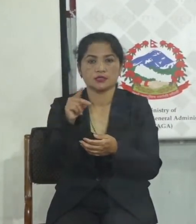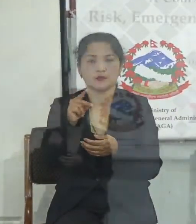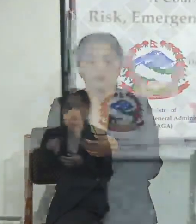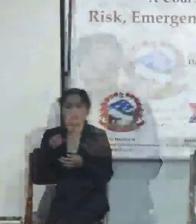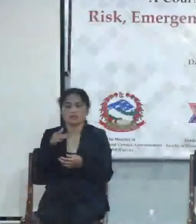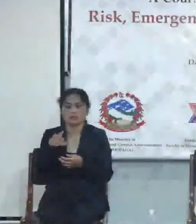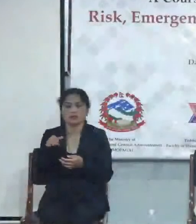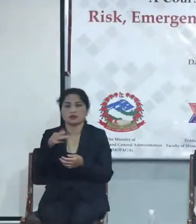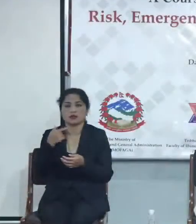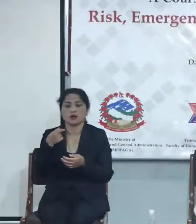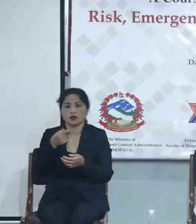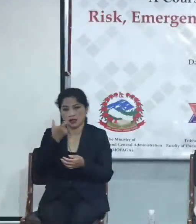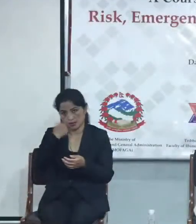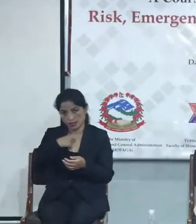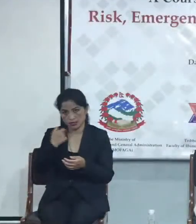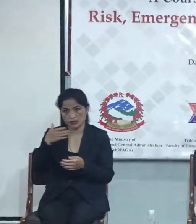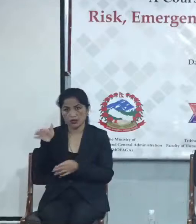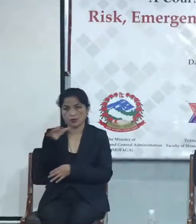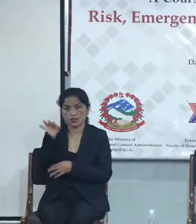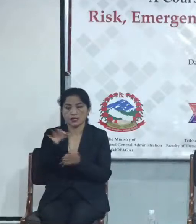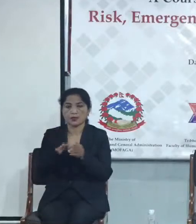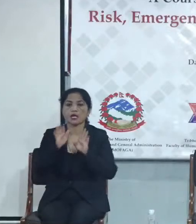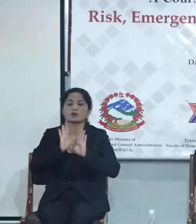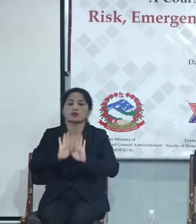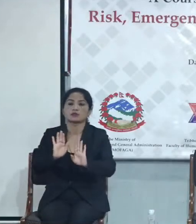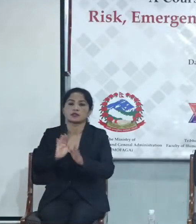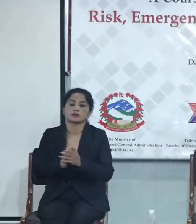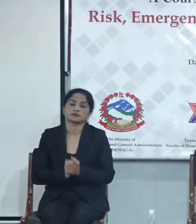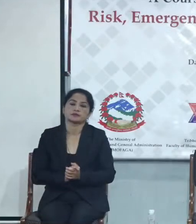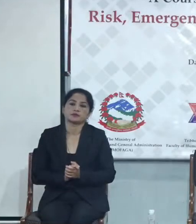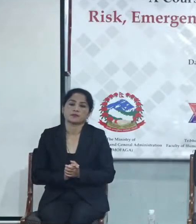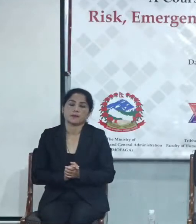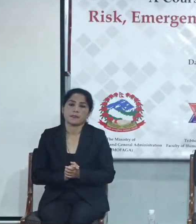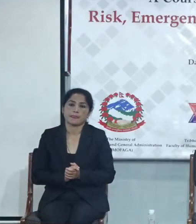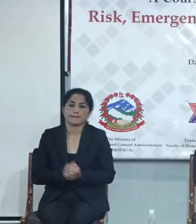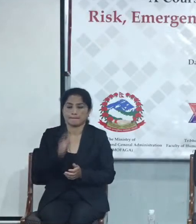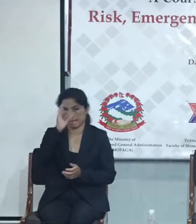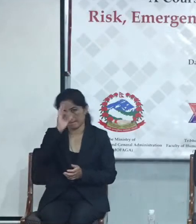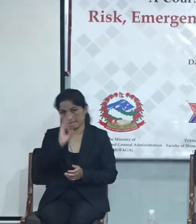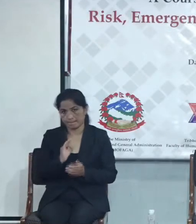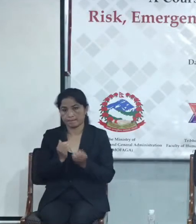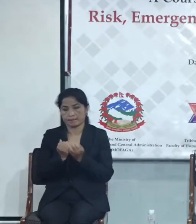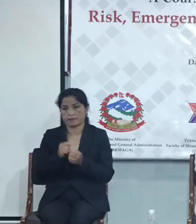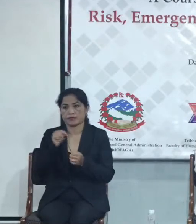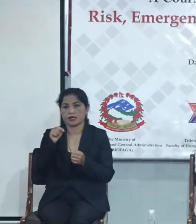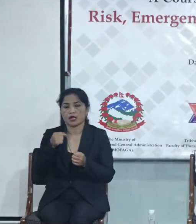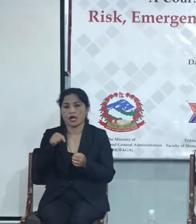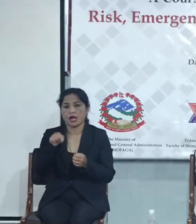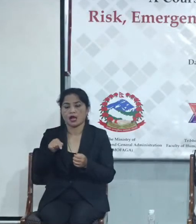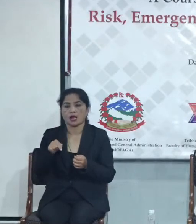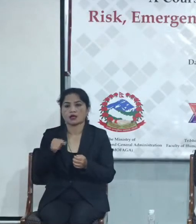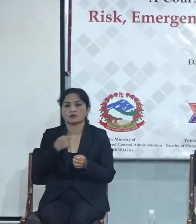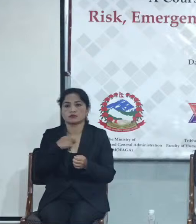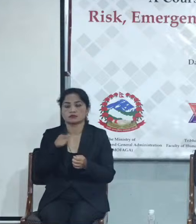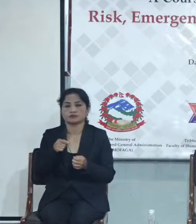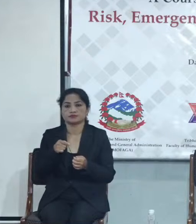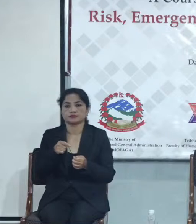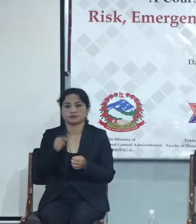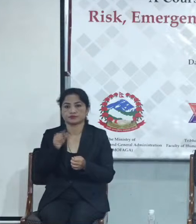well, especially the topics is given to me, especially the crisis, in the